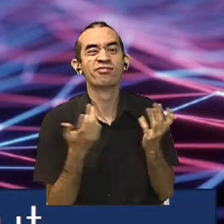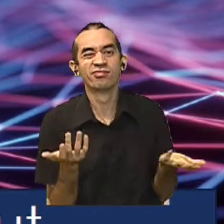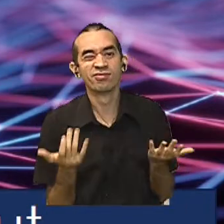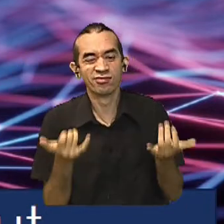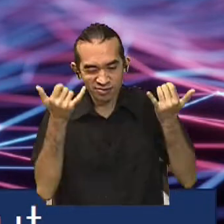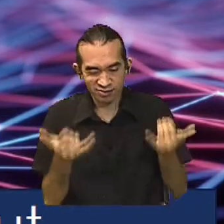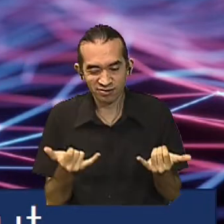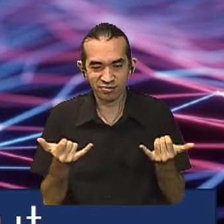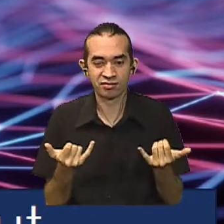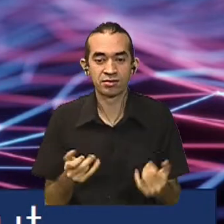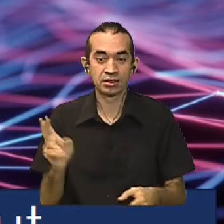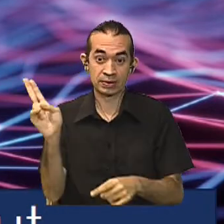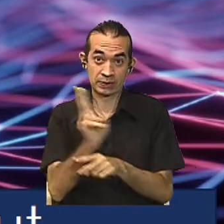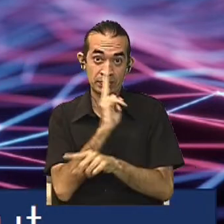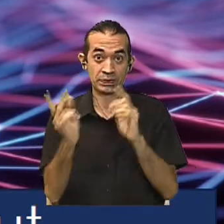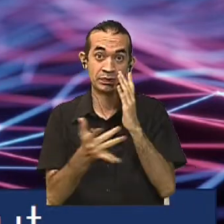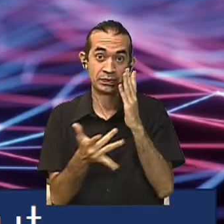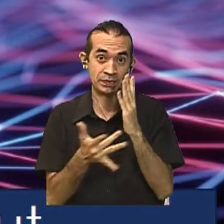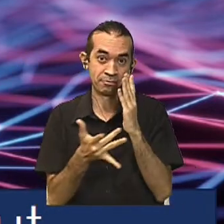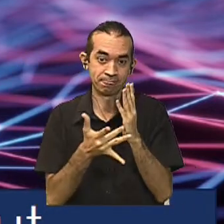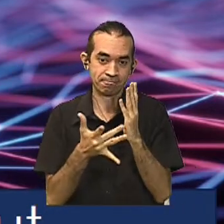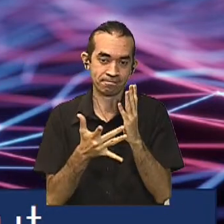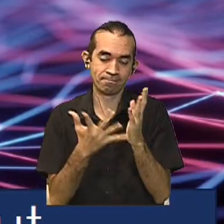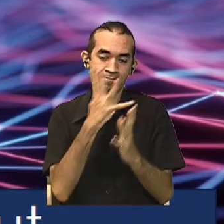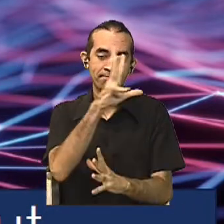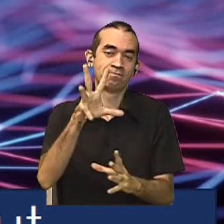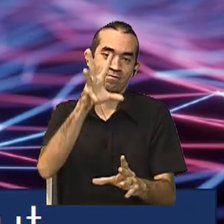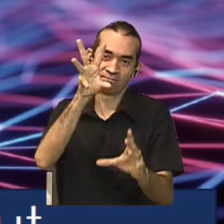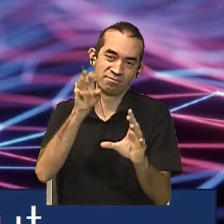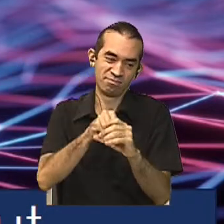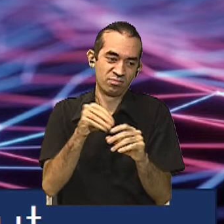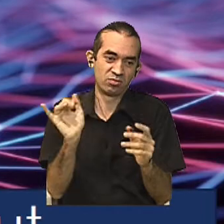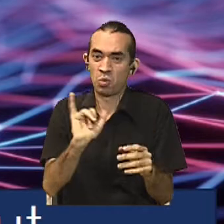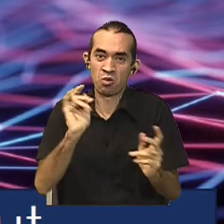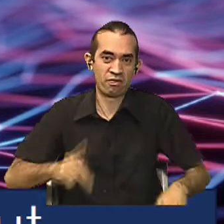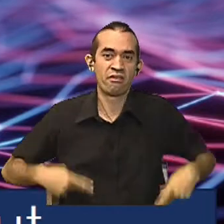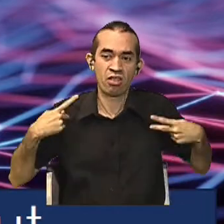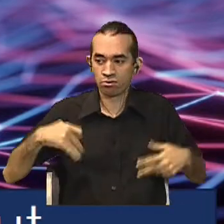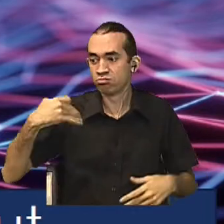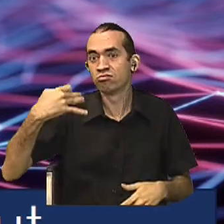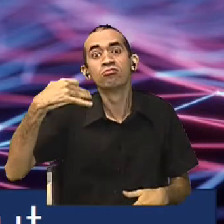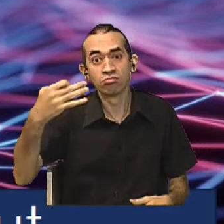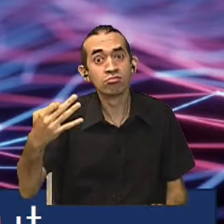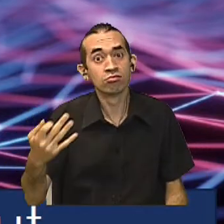using technology is part of our daily life.